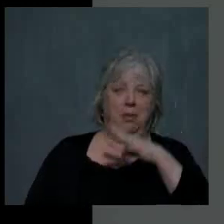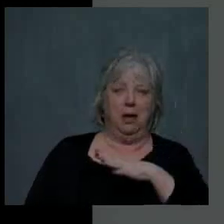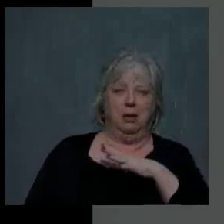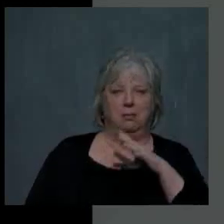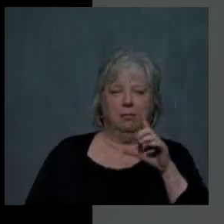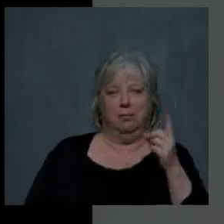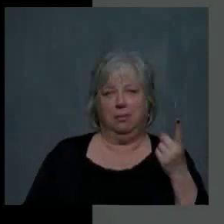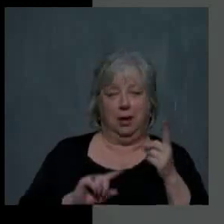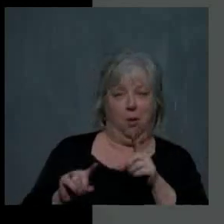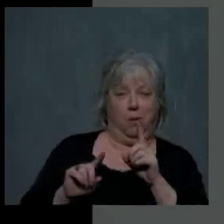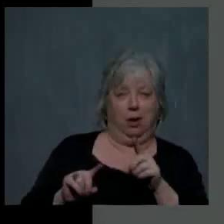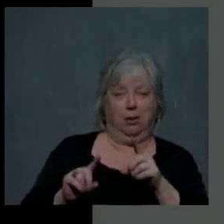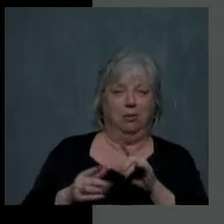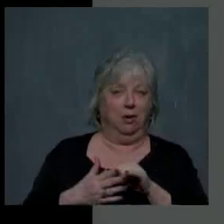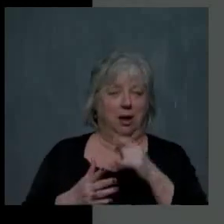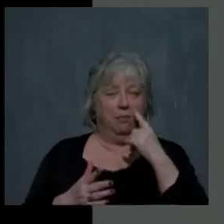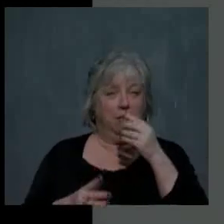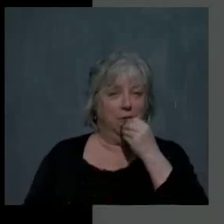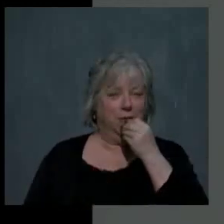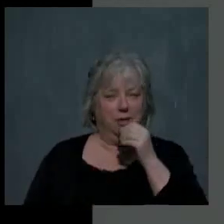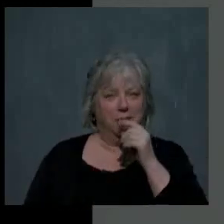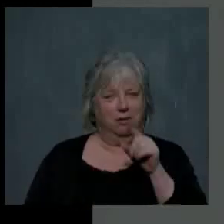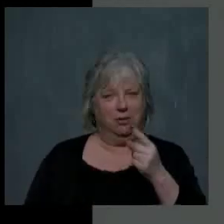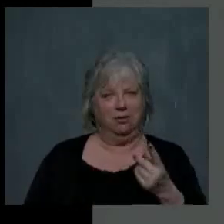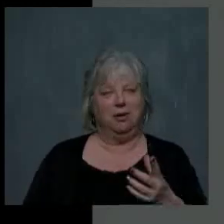the place for food. Thank you.